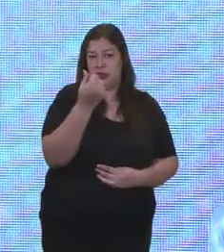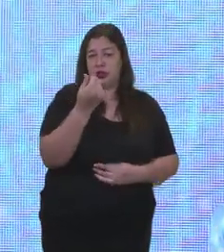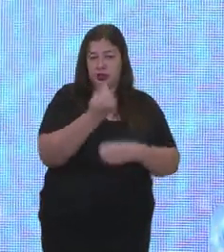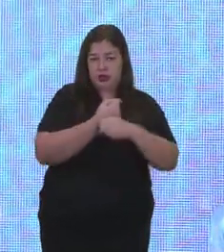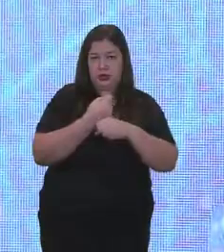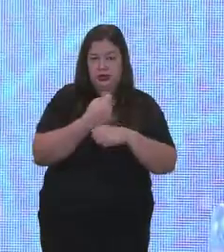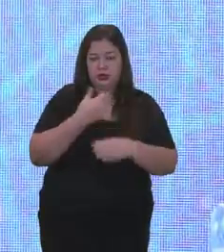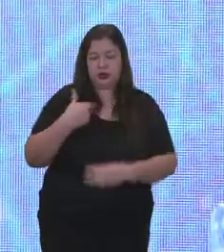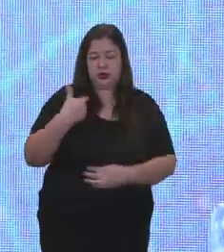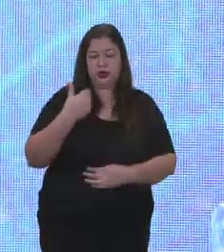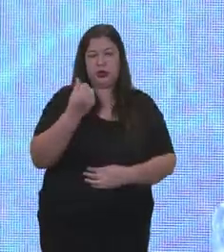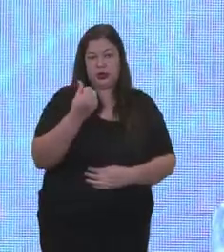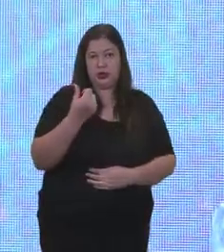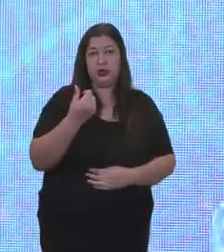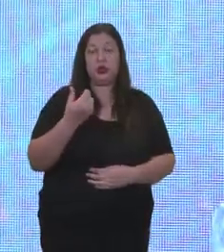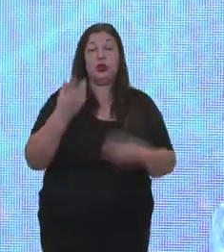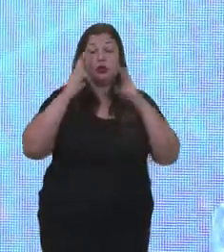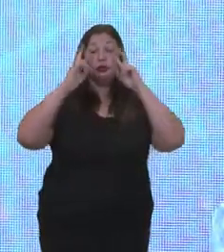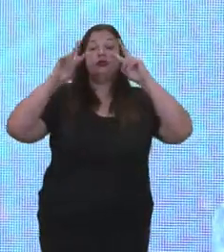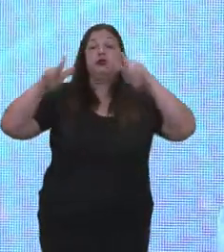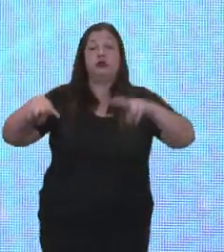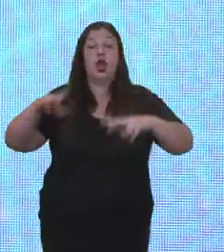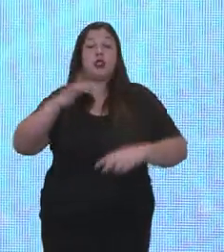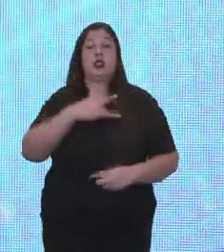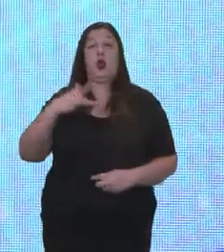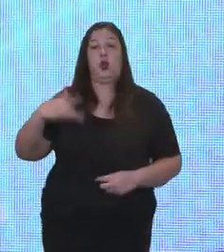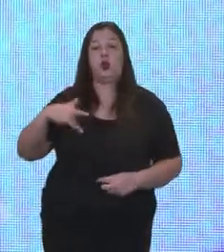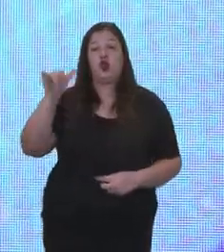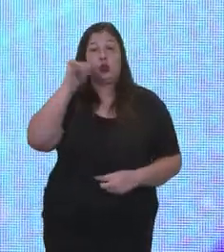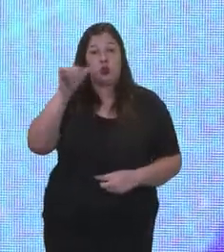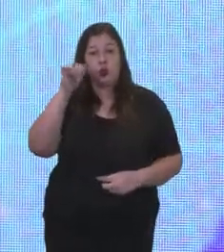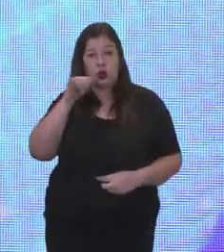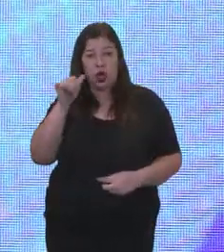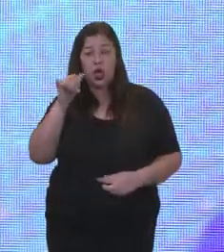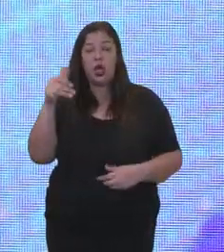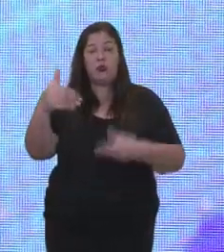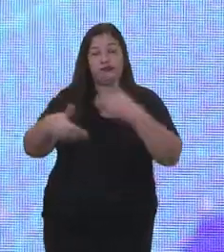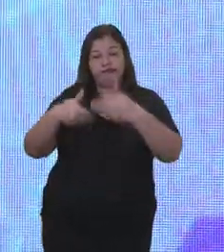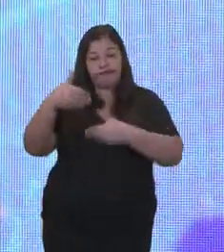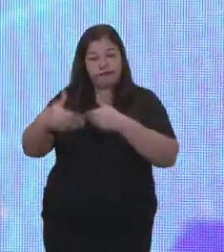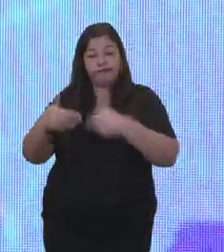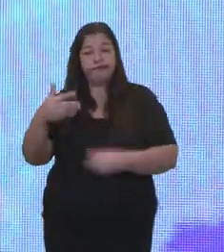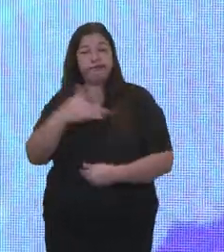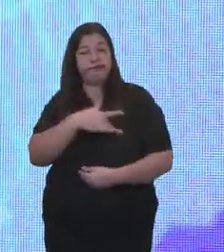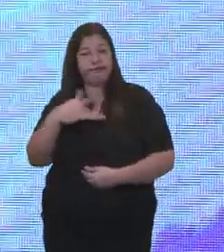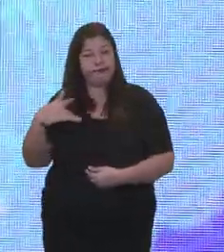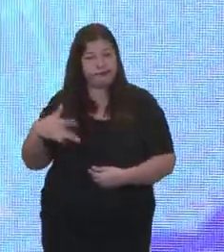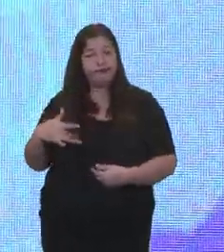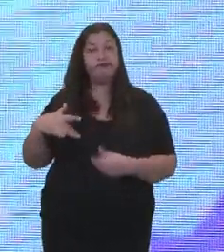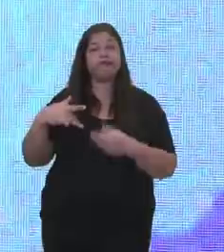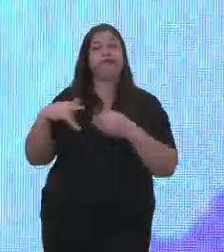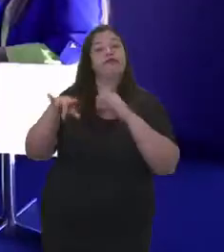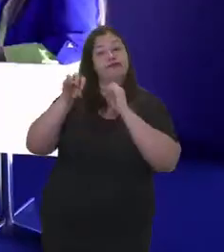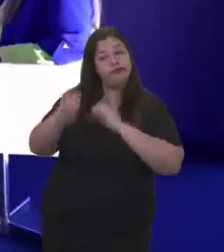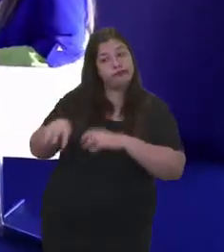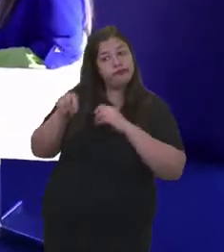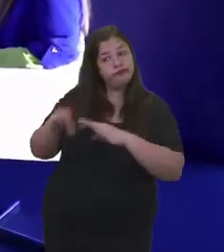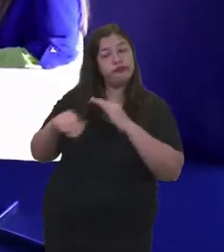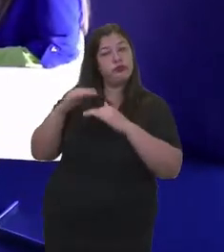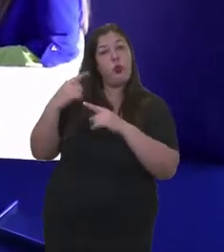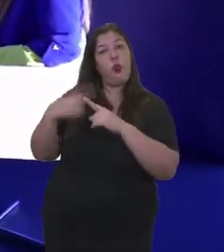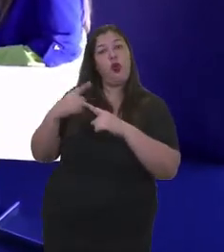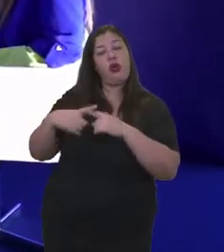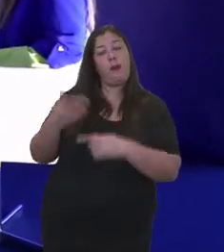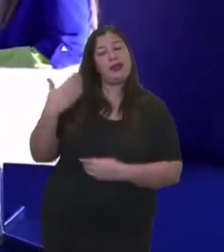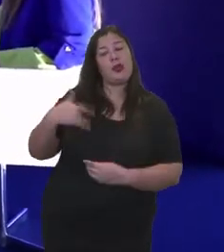began my activism at the age of 16. Look at the women health, on health prevention, health and education,